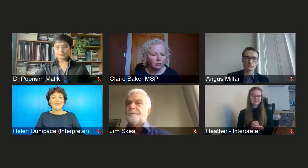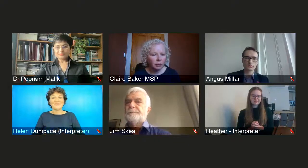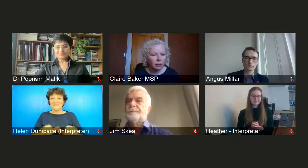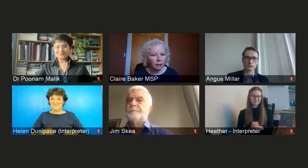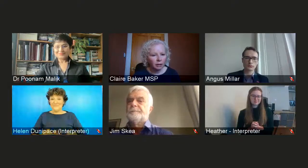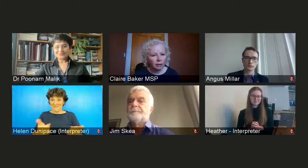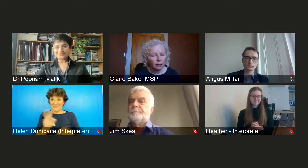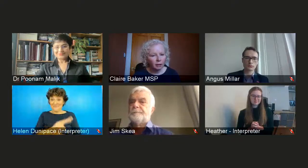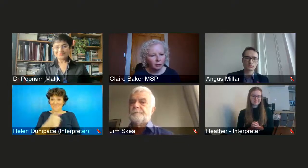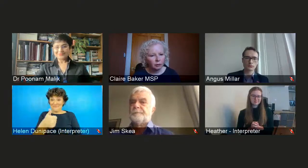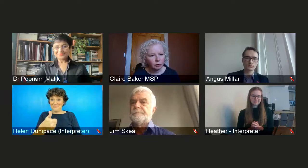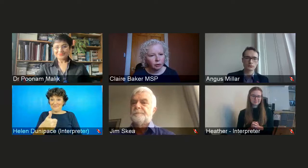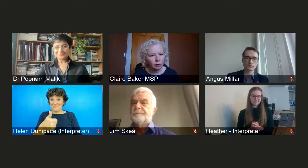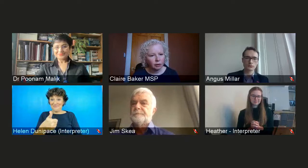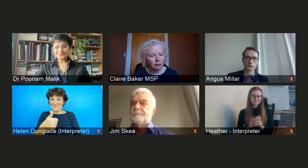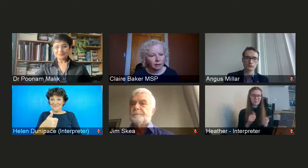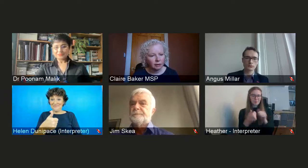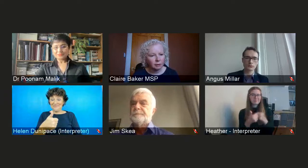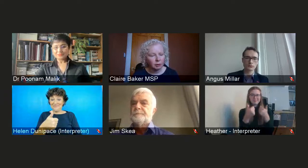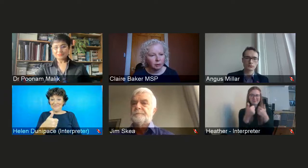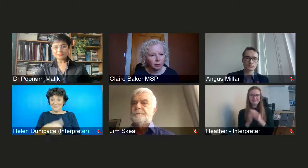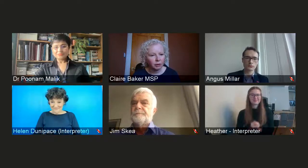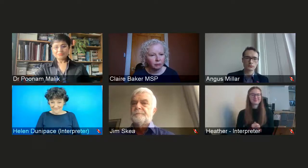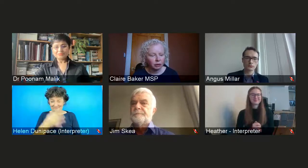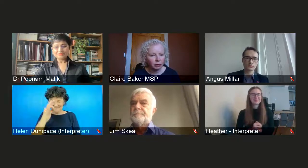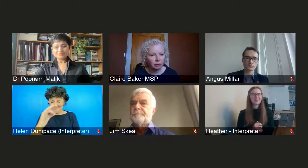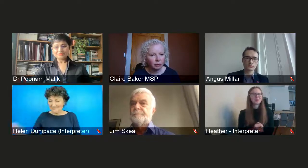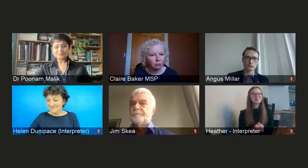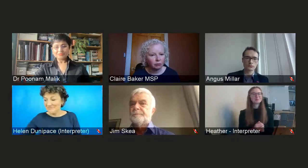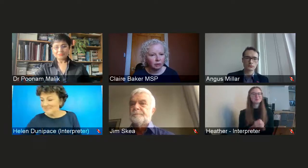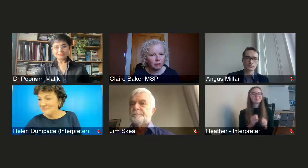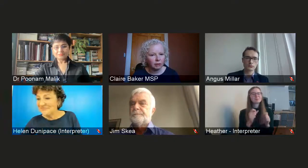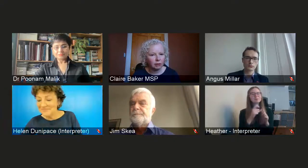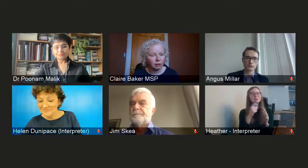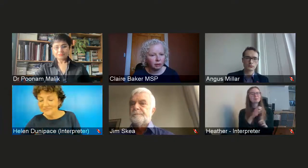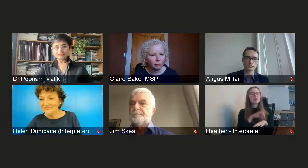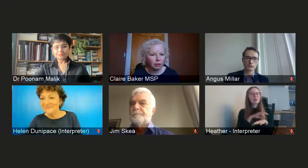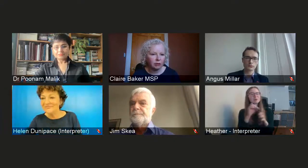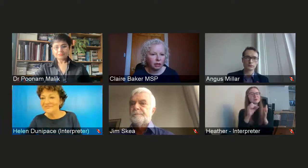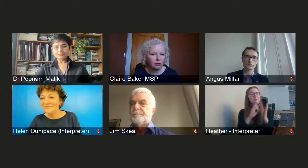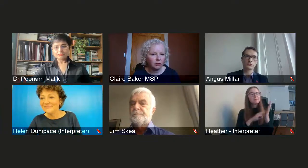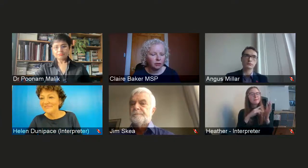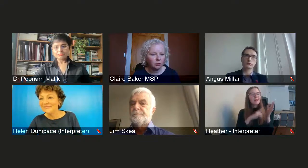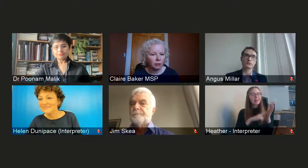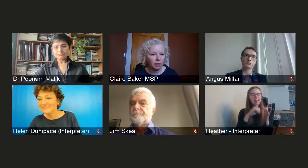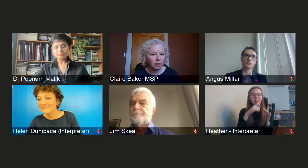do you have any views on this in terms of any regional inequalities that you can see, where